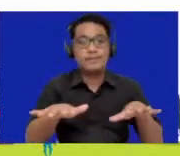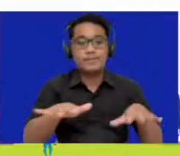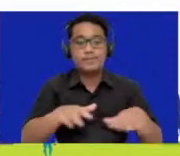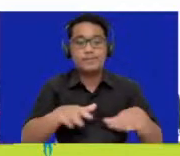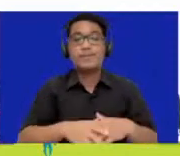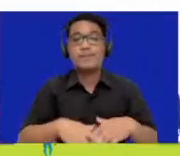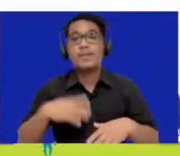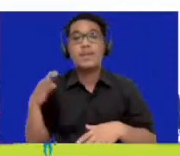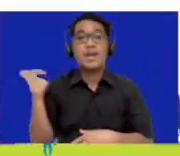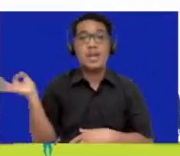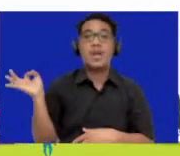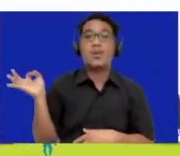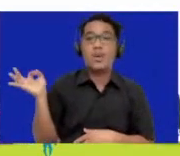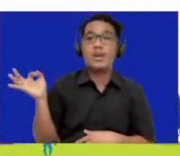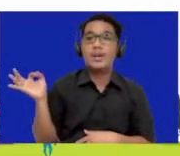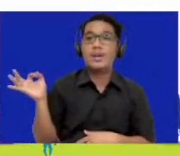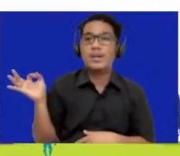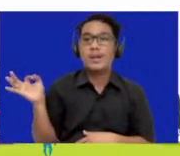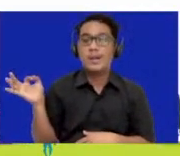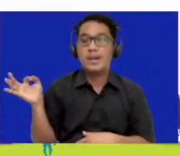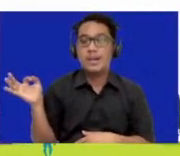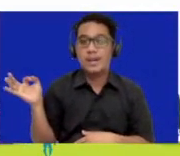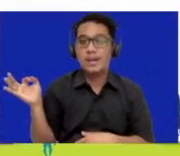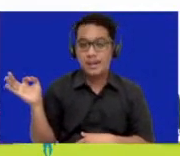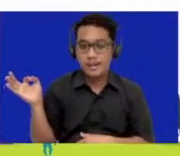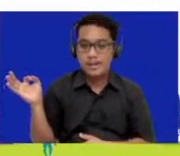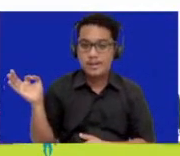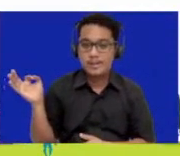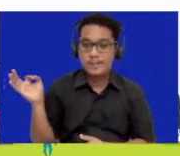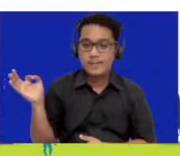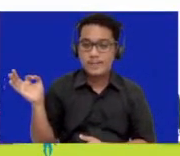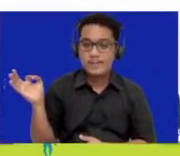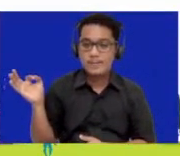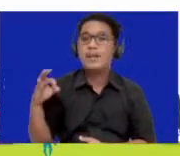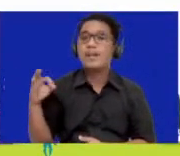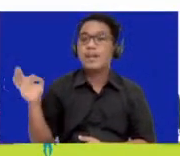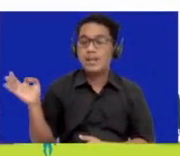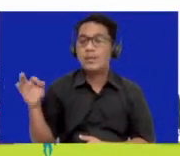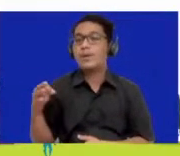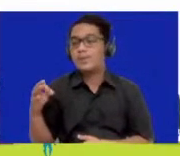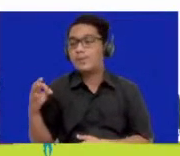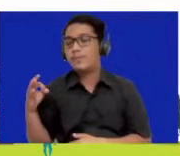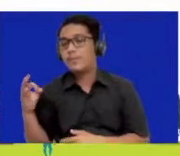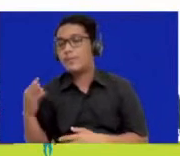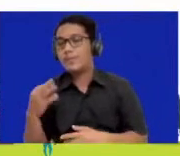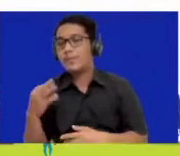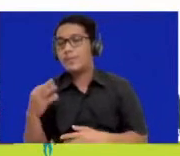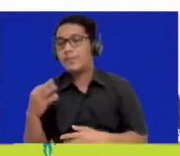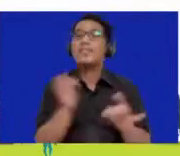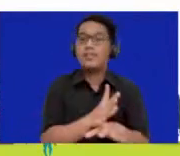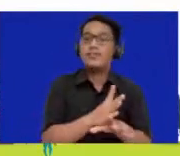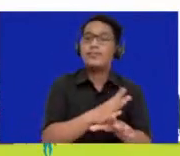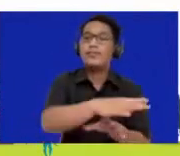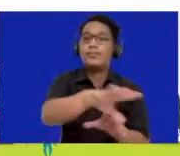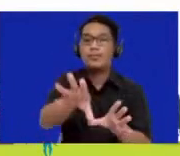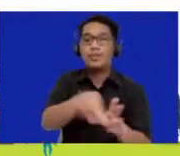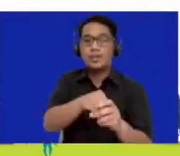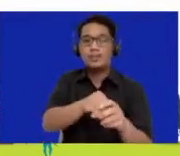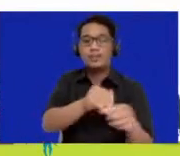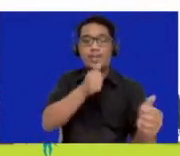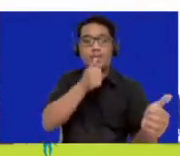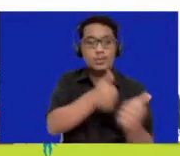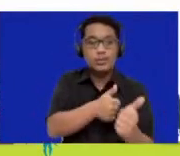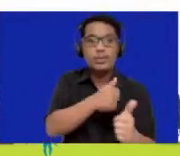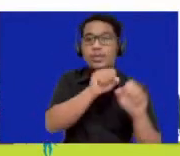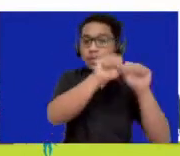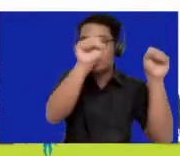this, and they are actively involved, I should say, for early warning system as well as to